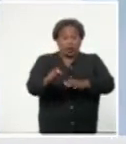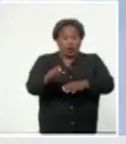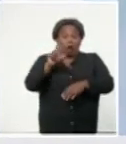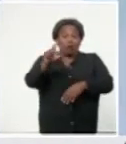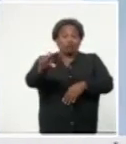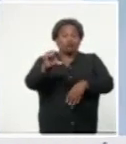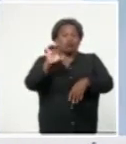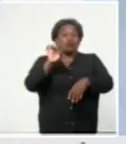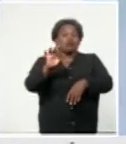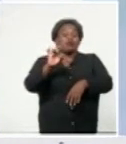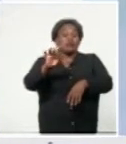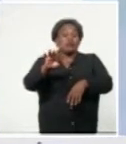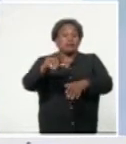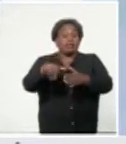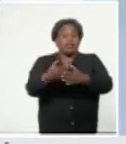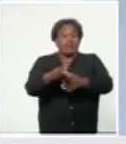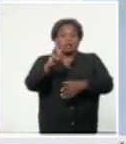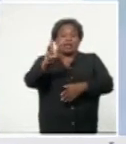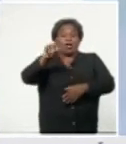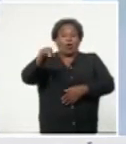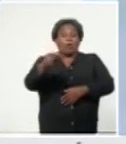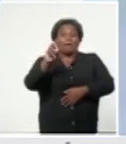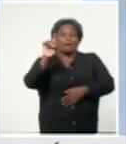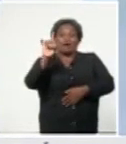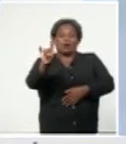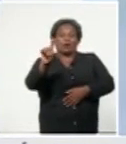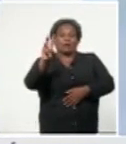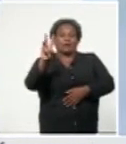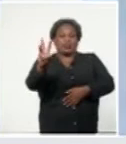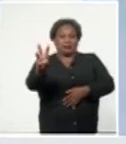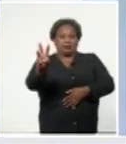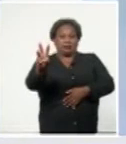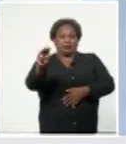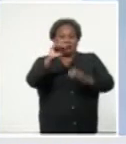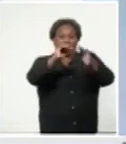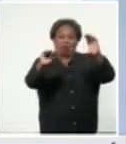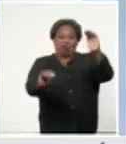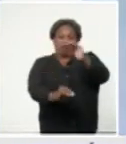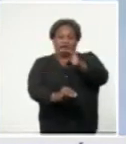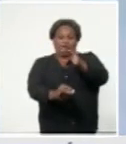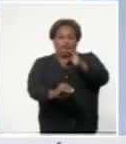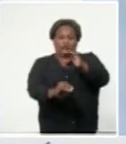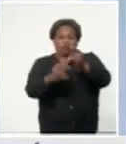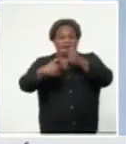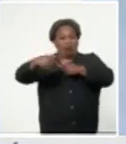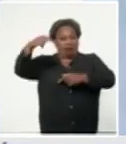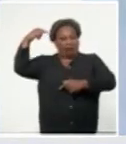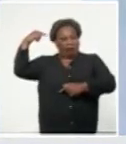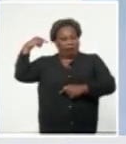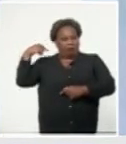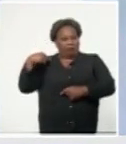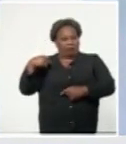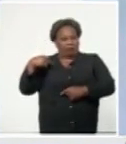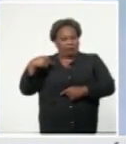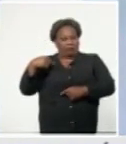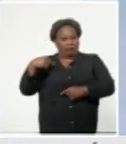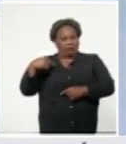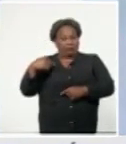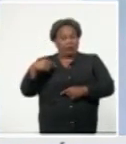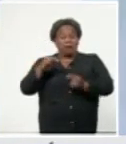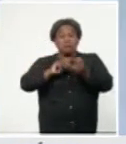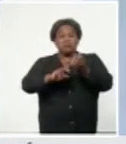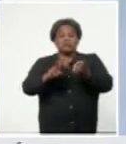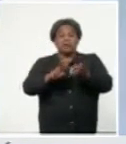the one it had yesterday of 1.3, and Matanzas still, with one confirmed case in the